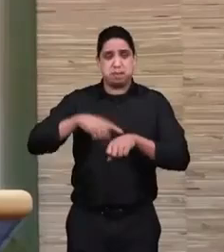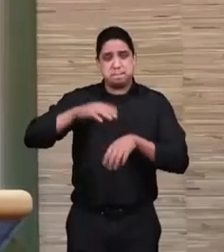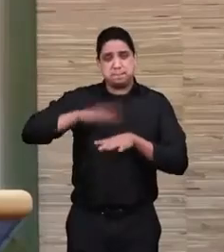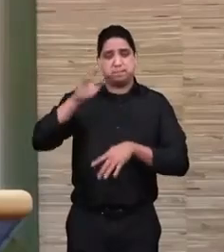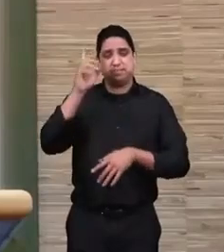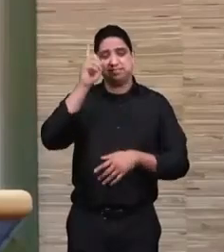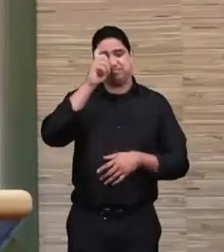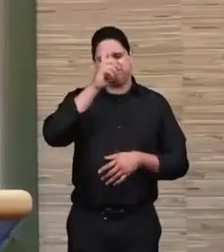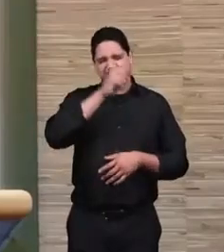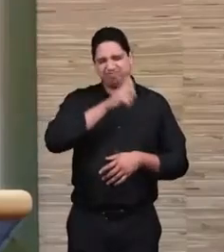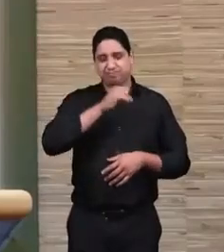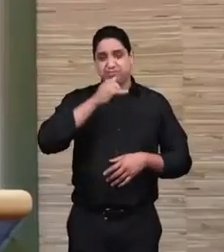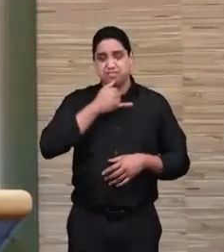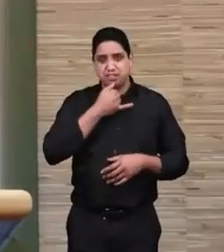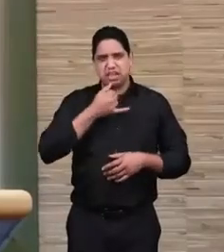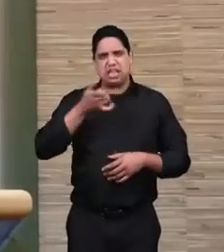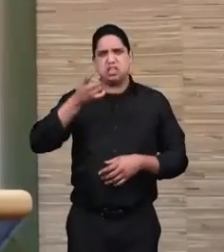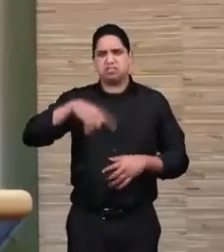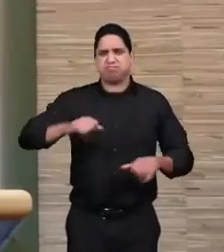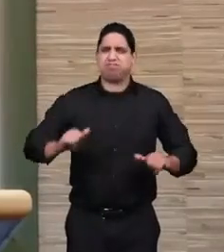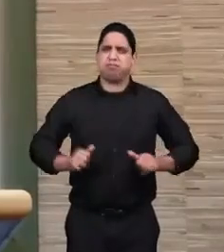our sorrow. I know.